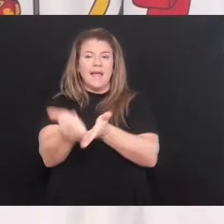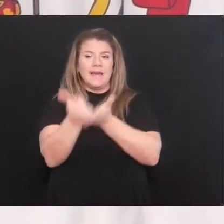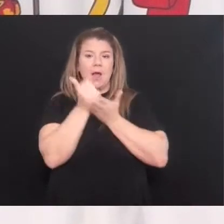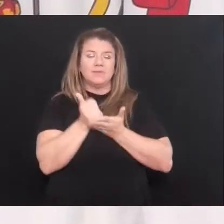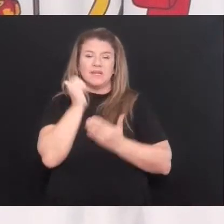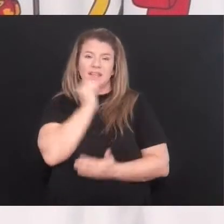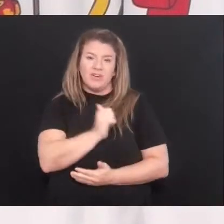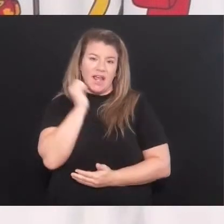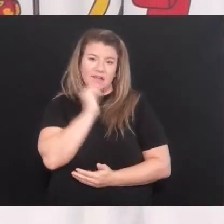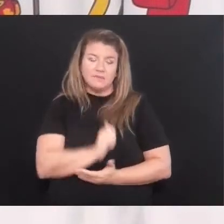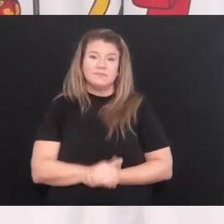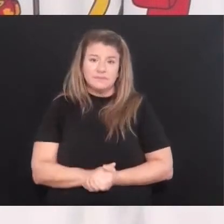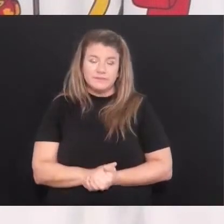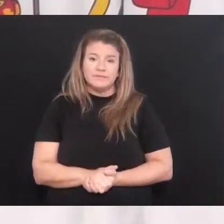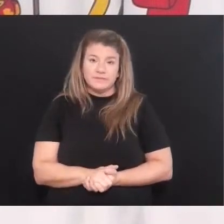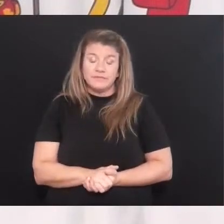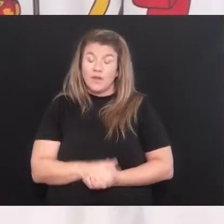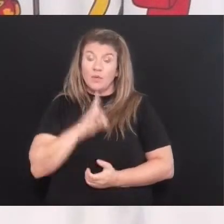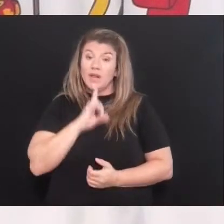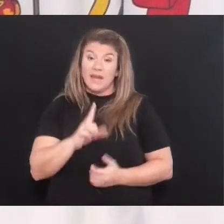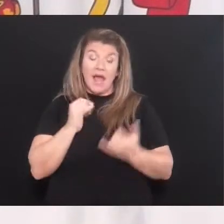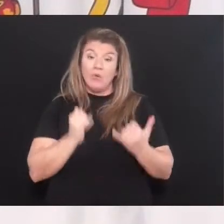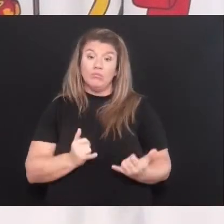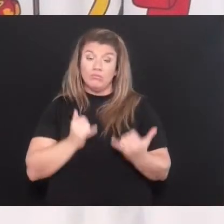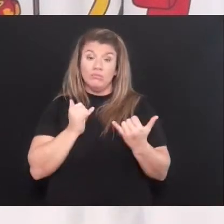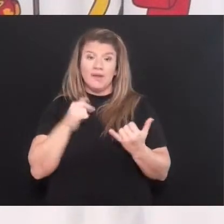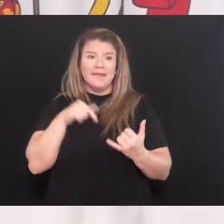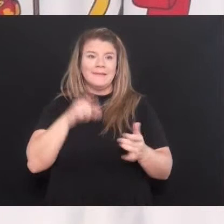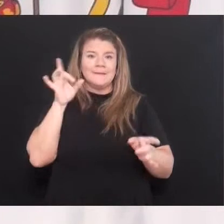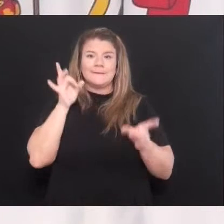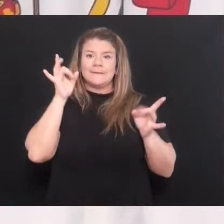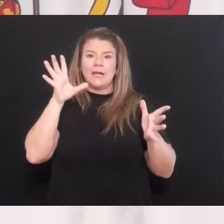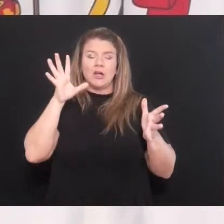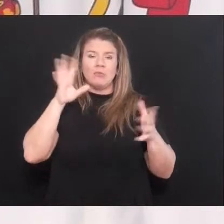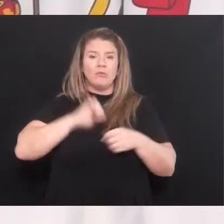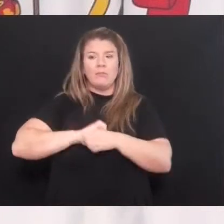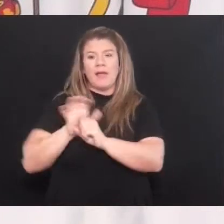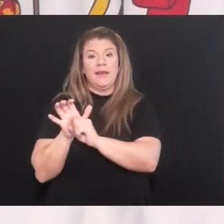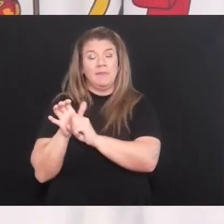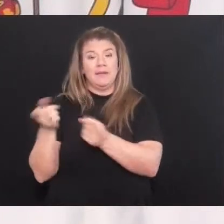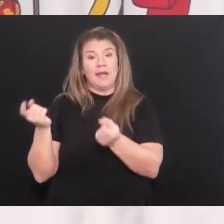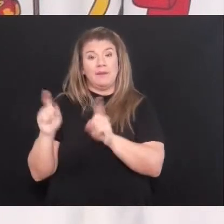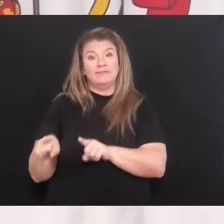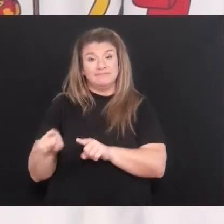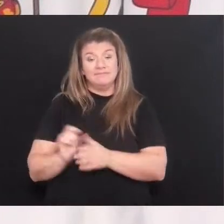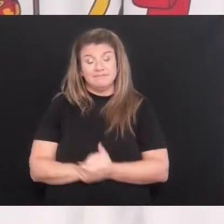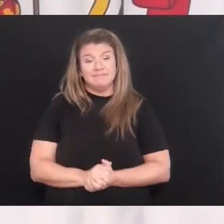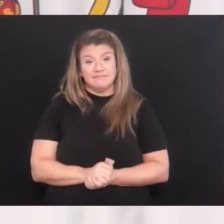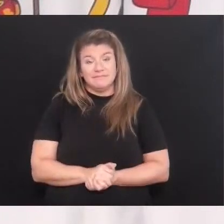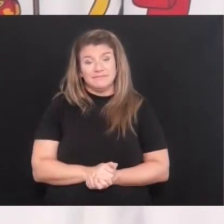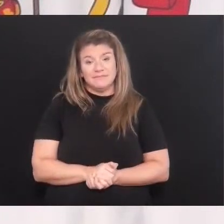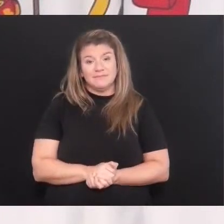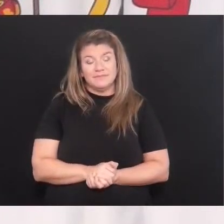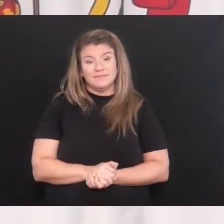day, especially right now in this terrible pandemic that we're fighting.